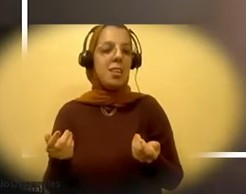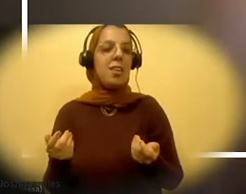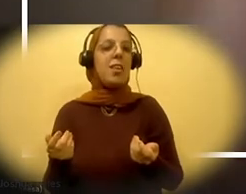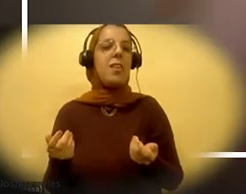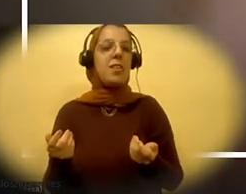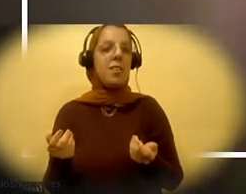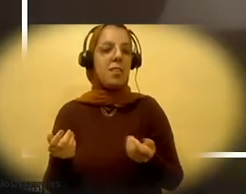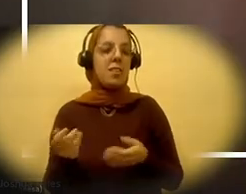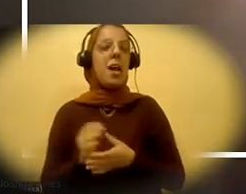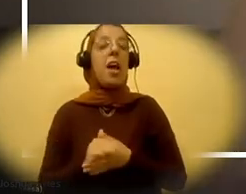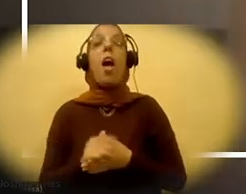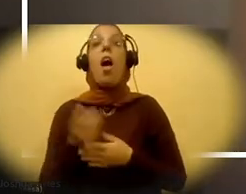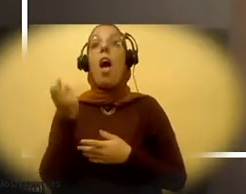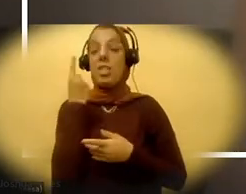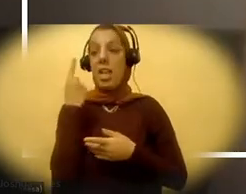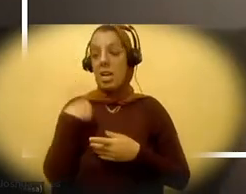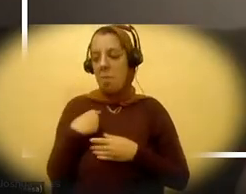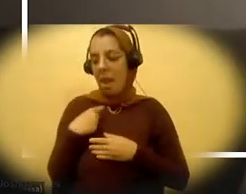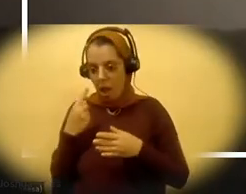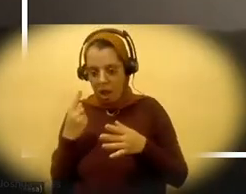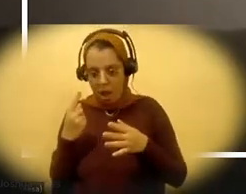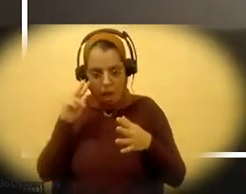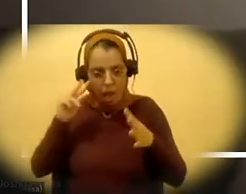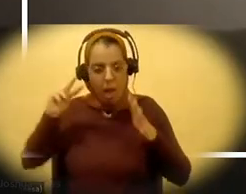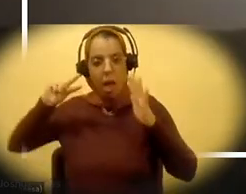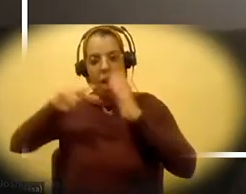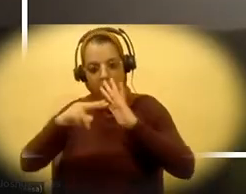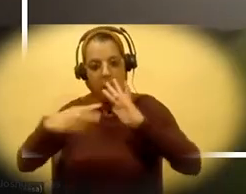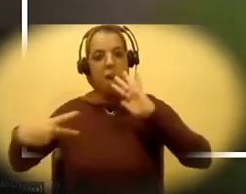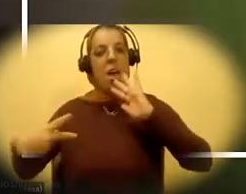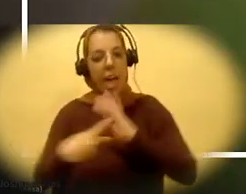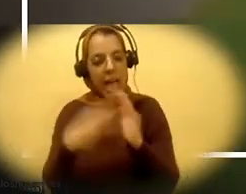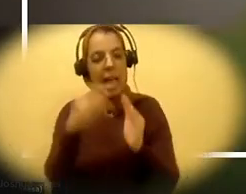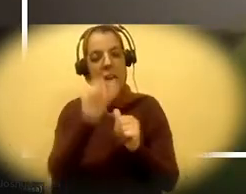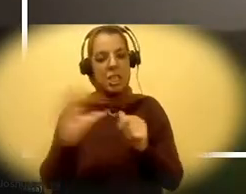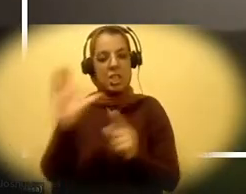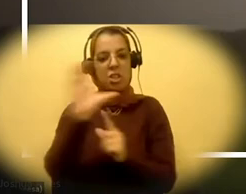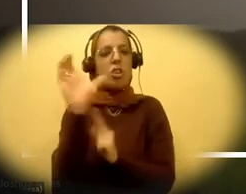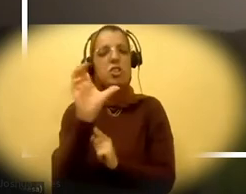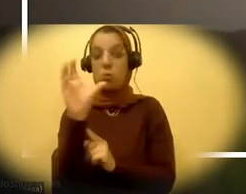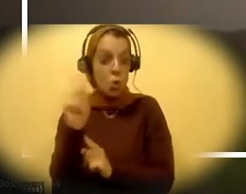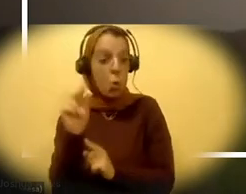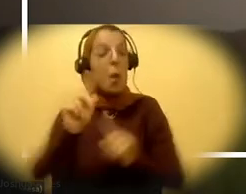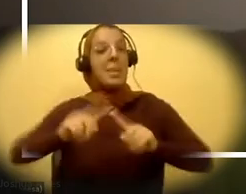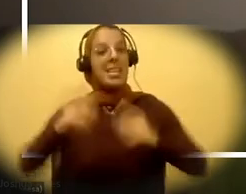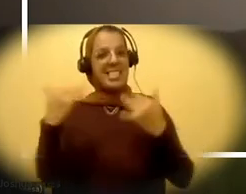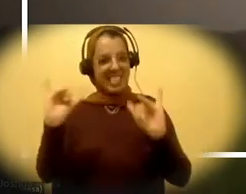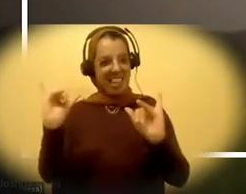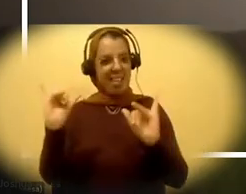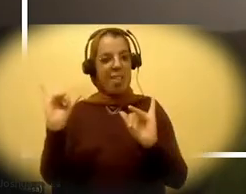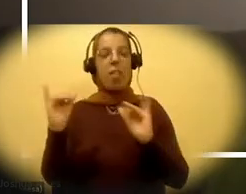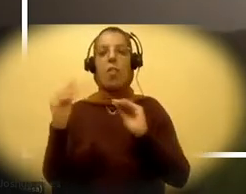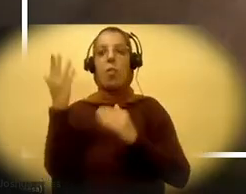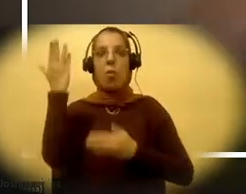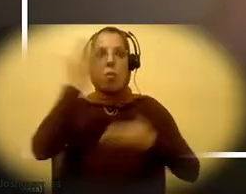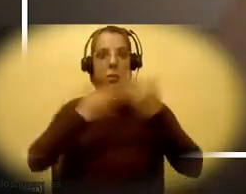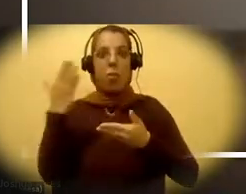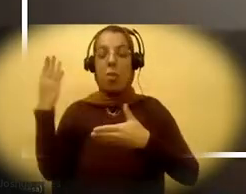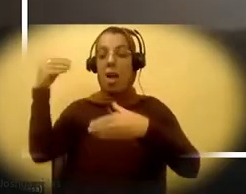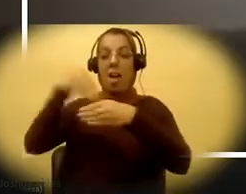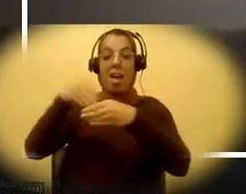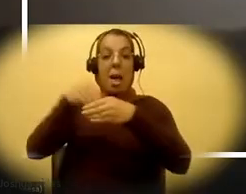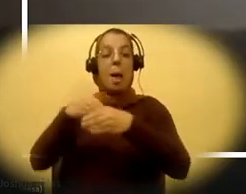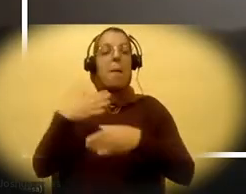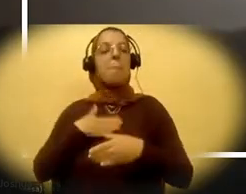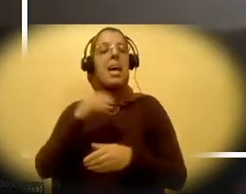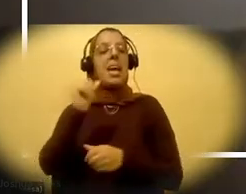an inherent like, you know, Asianness to it. So, you know, the fact that like a lot of like my work is,